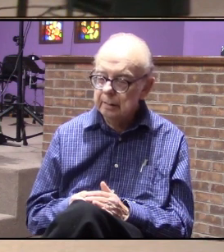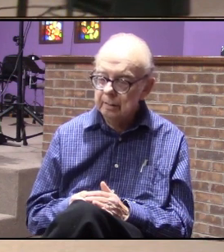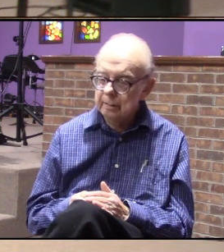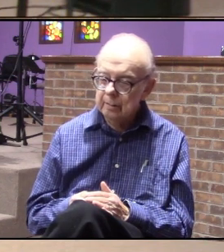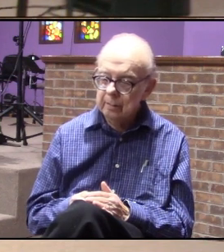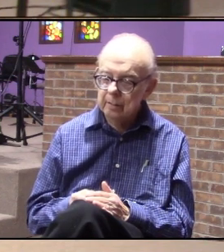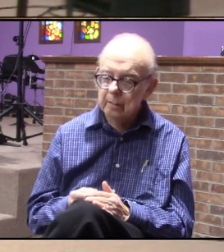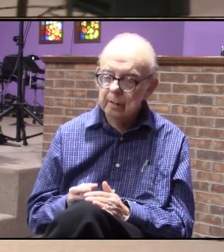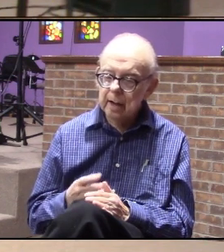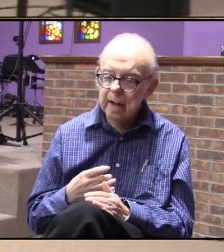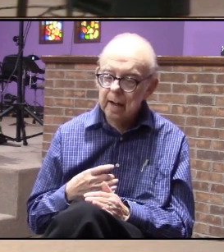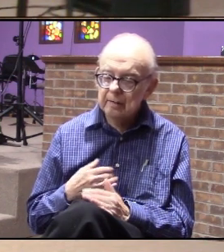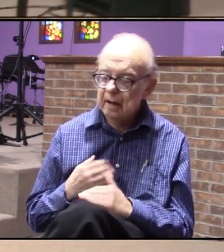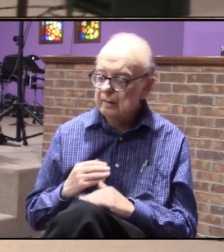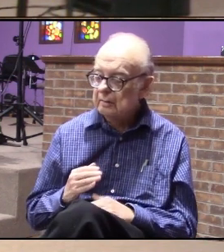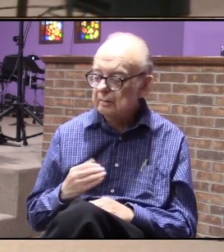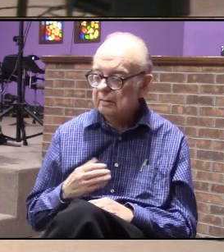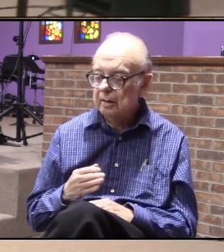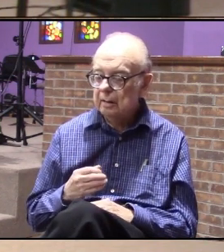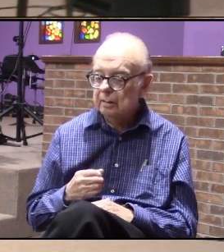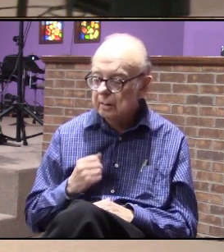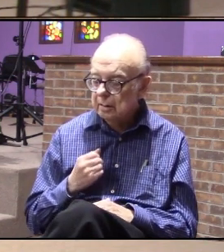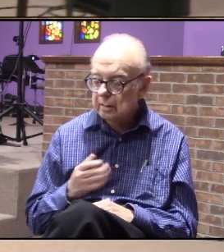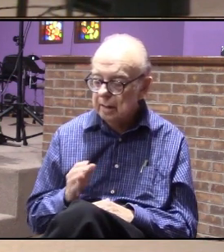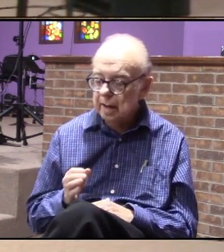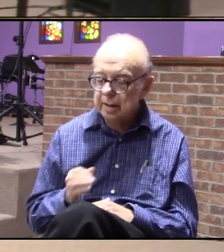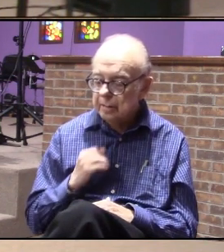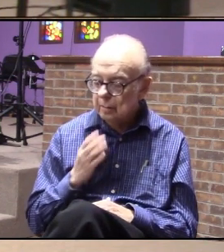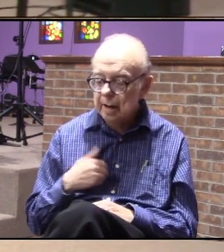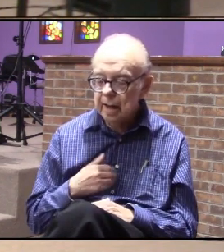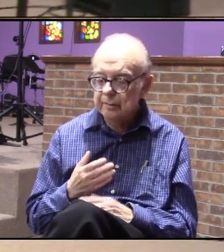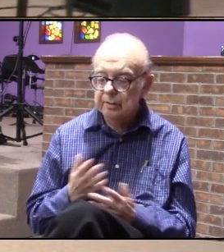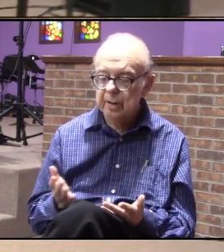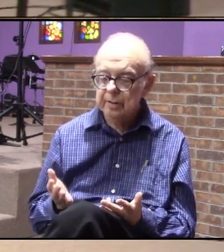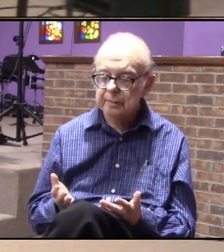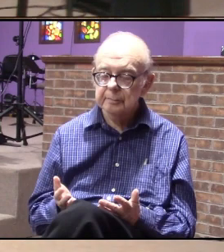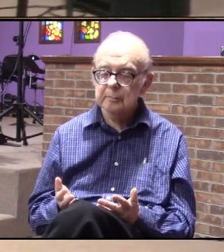I lack nothing. I got everything that I need.